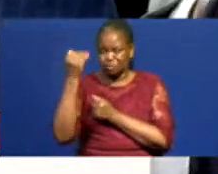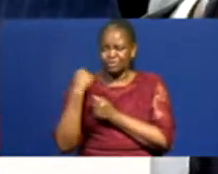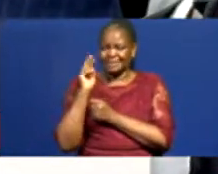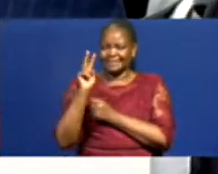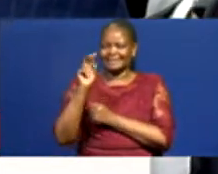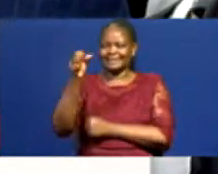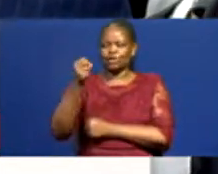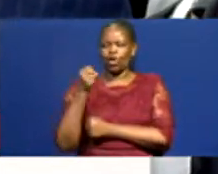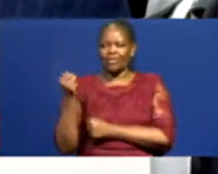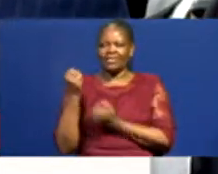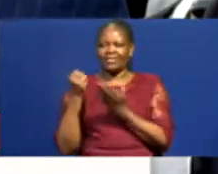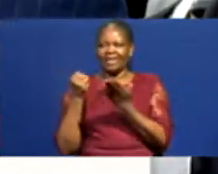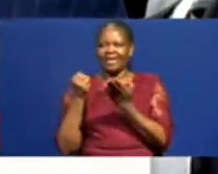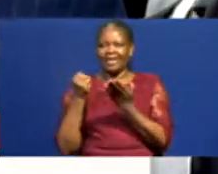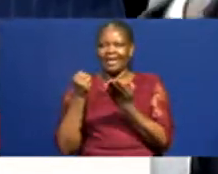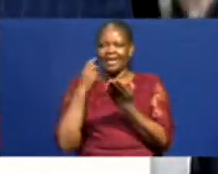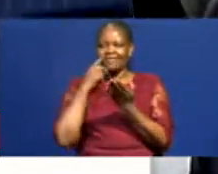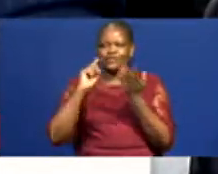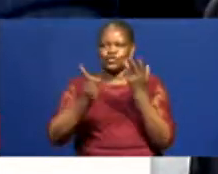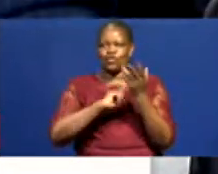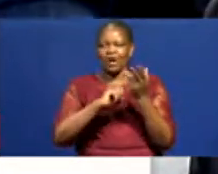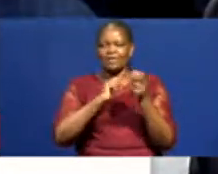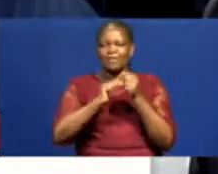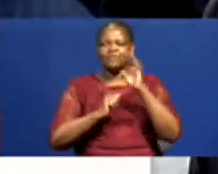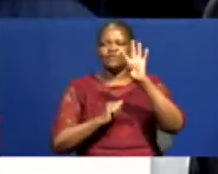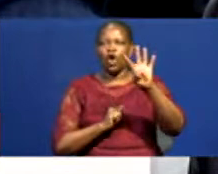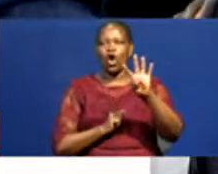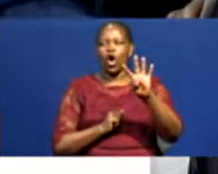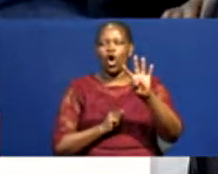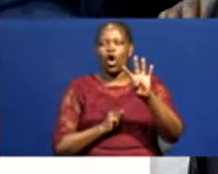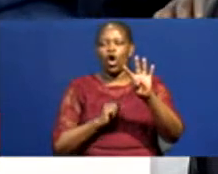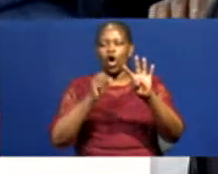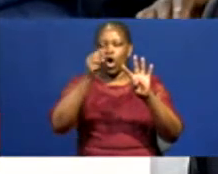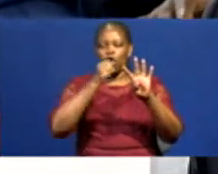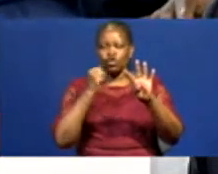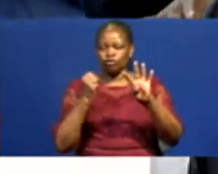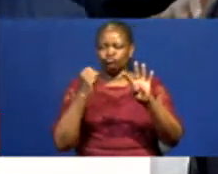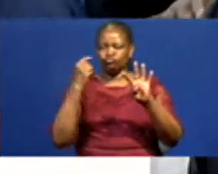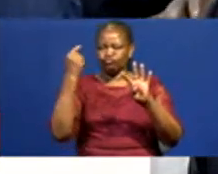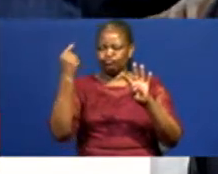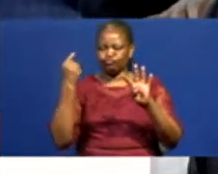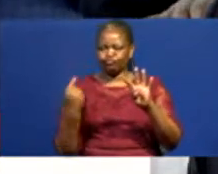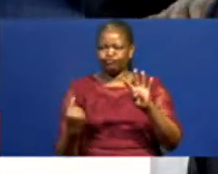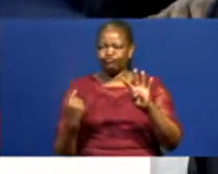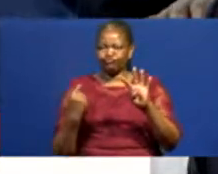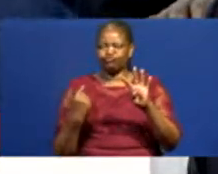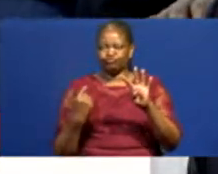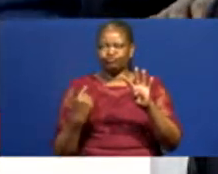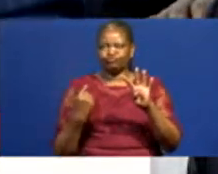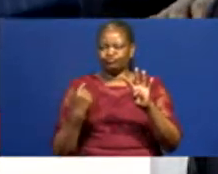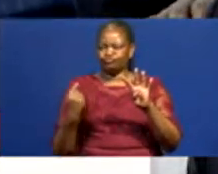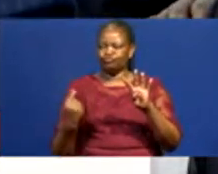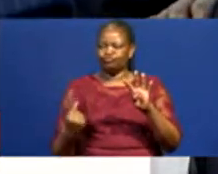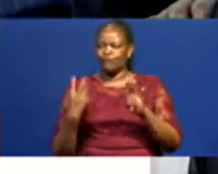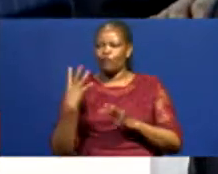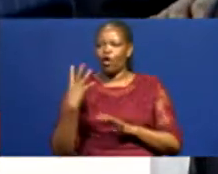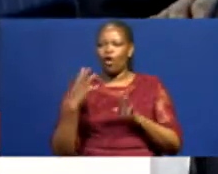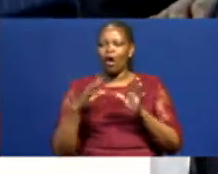this door here. And if you count, there are about four hinges on each door. On average, a house has